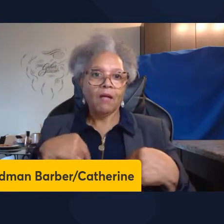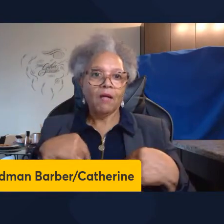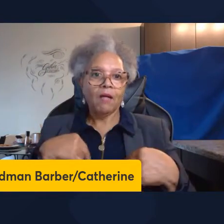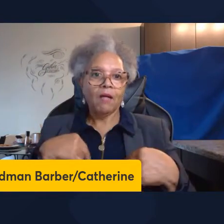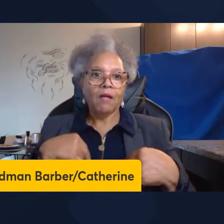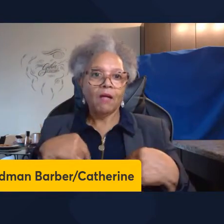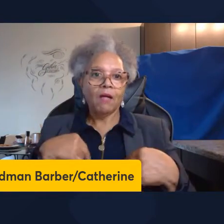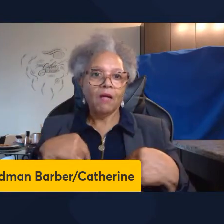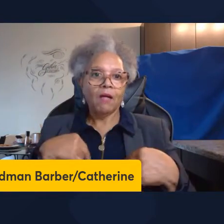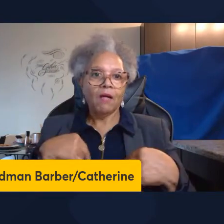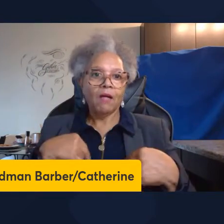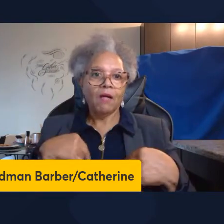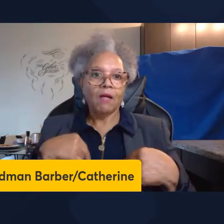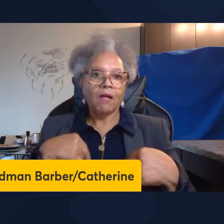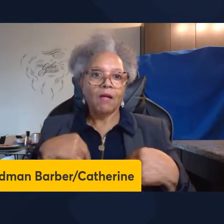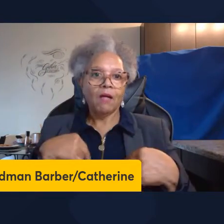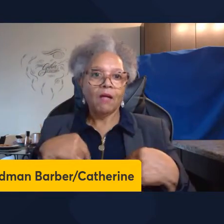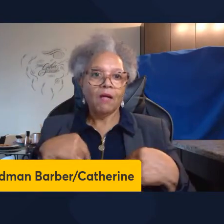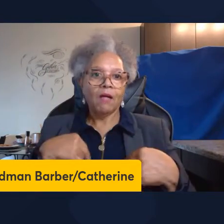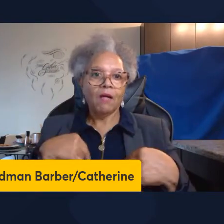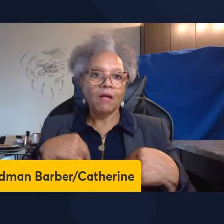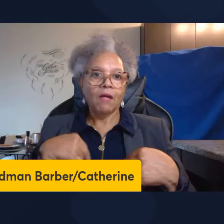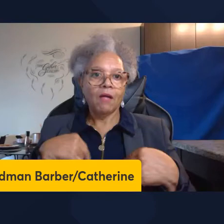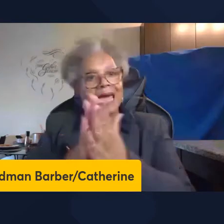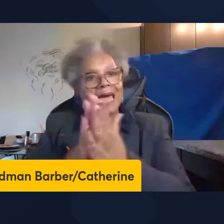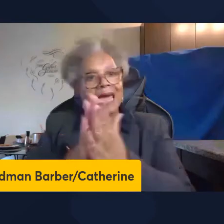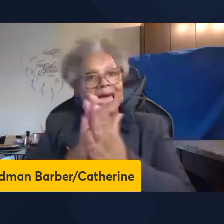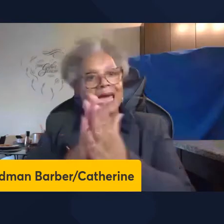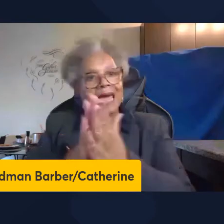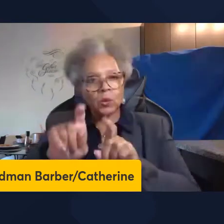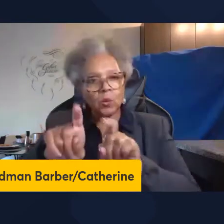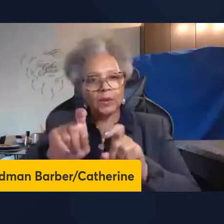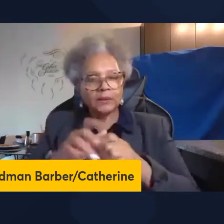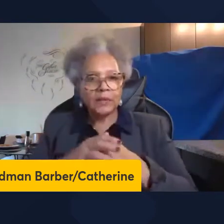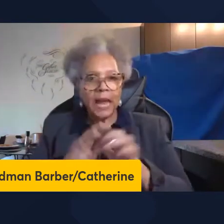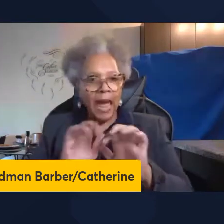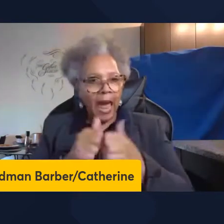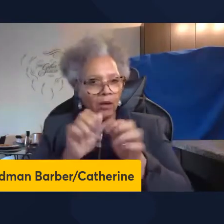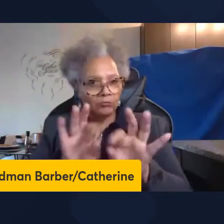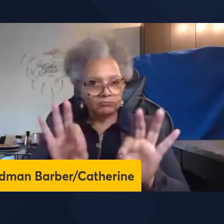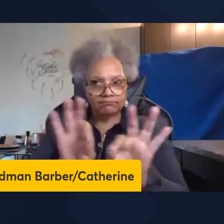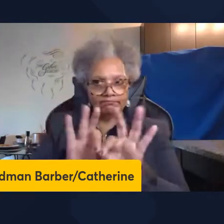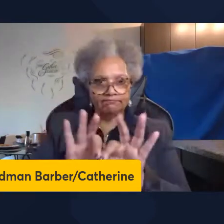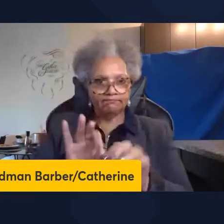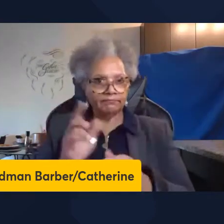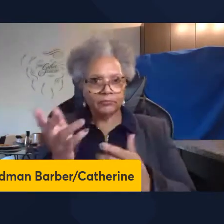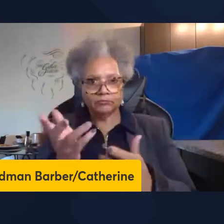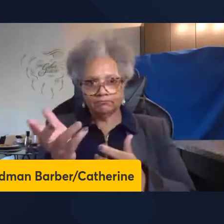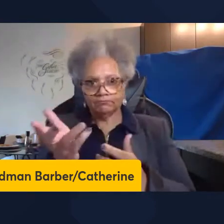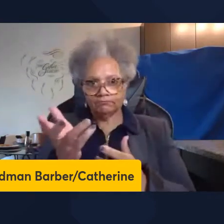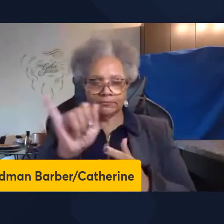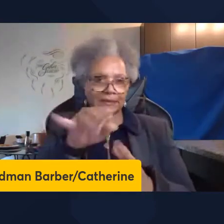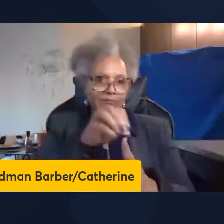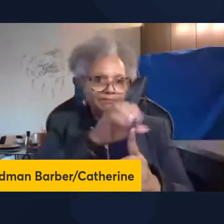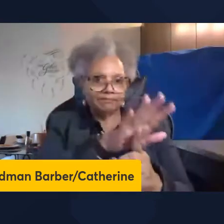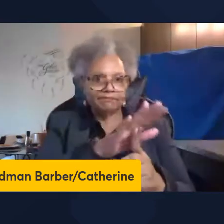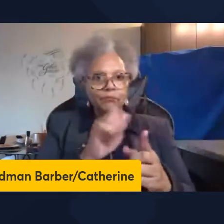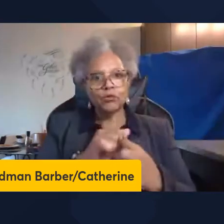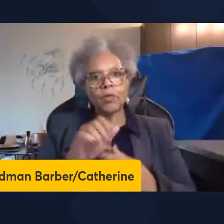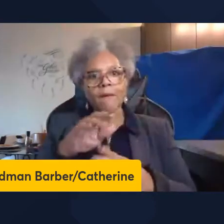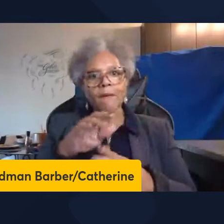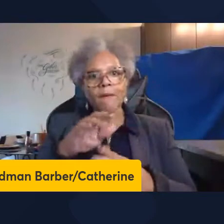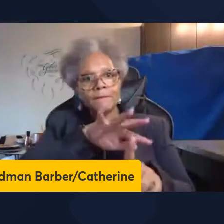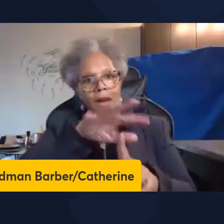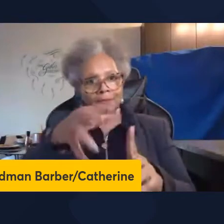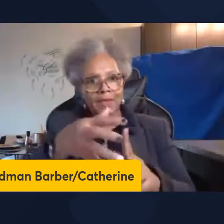need to be asking those questions about how relevant is this to the population and in particular, the